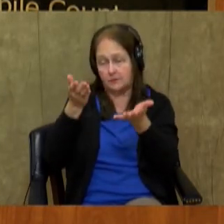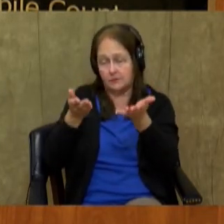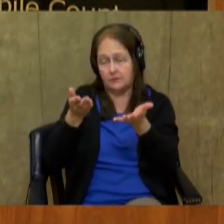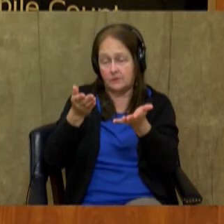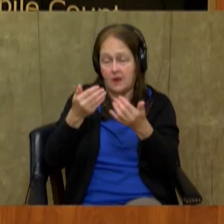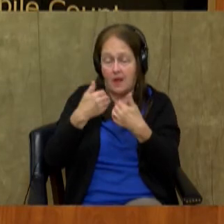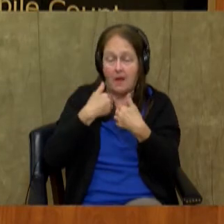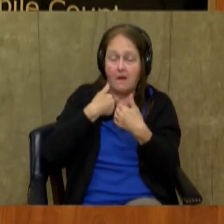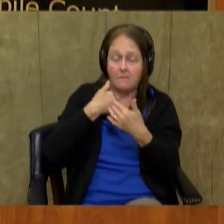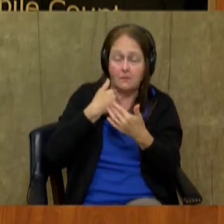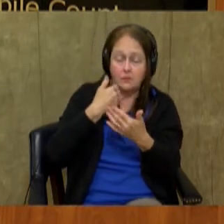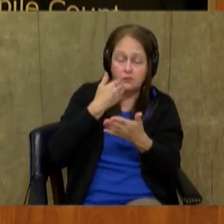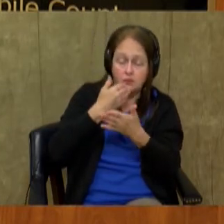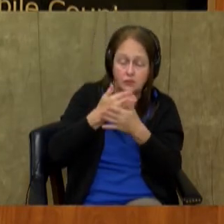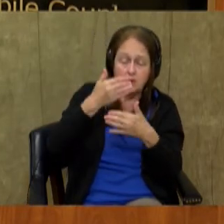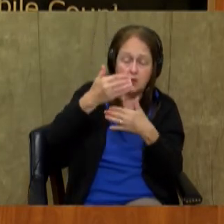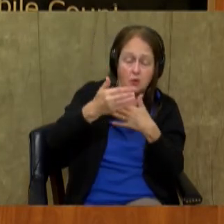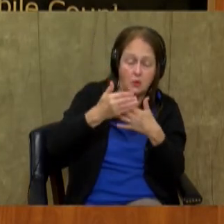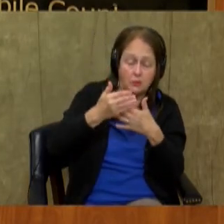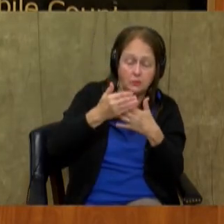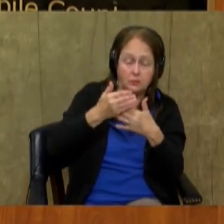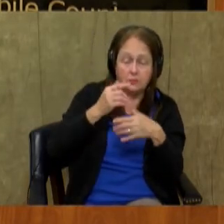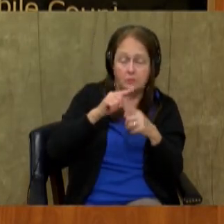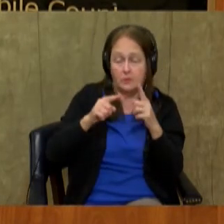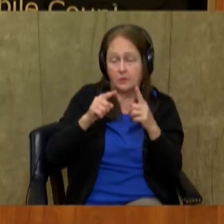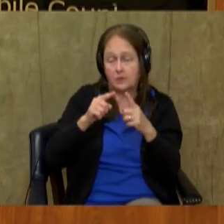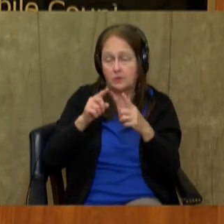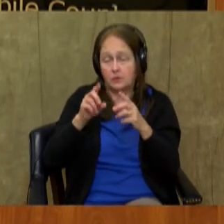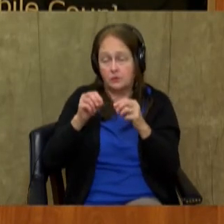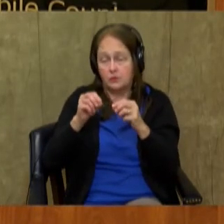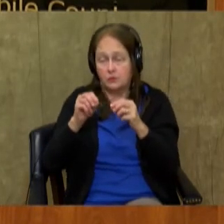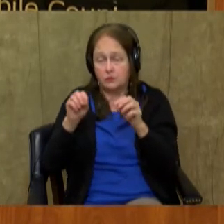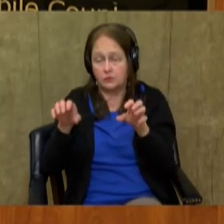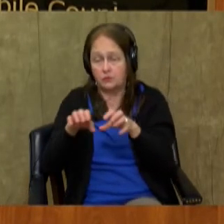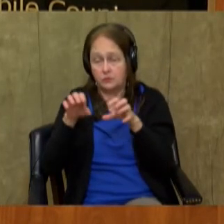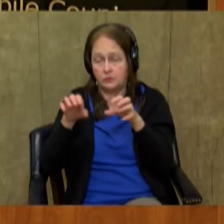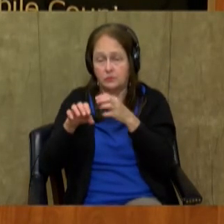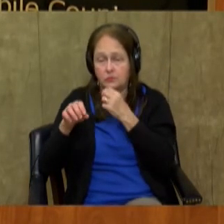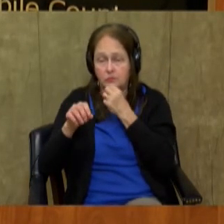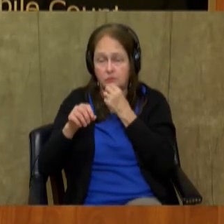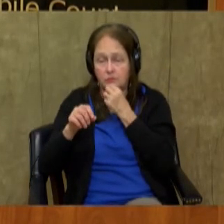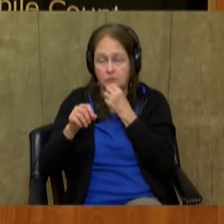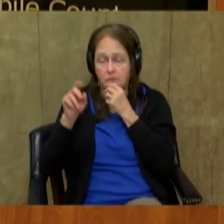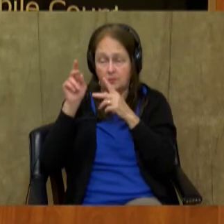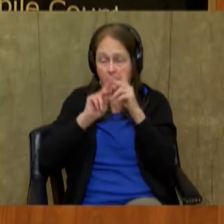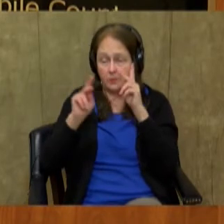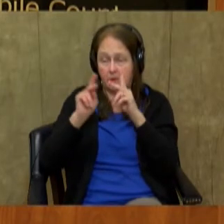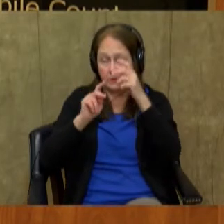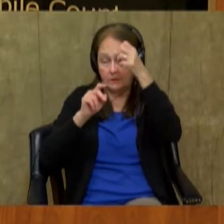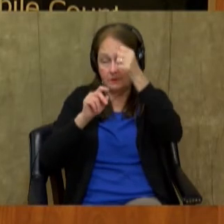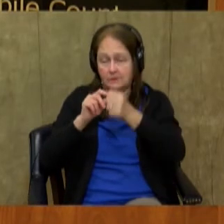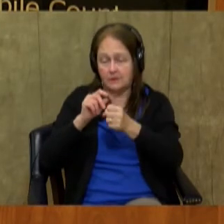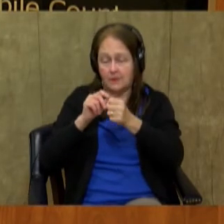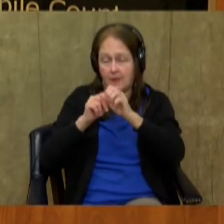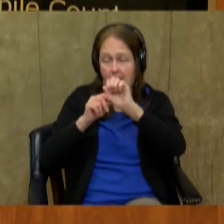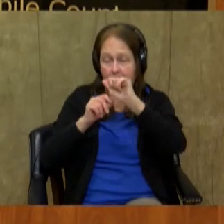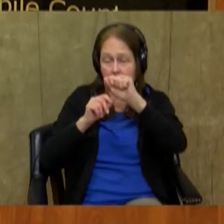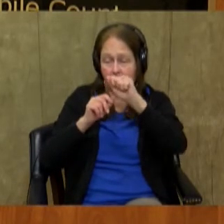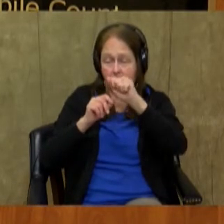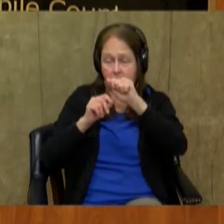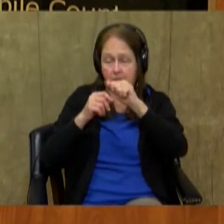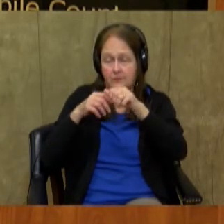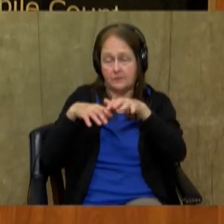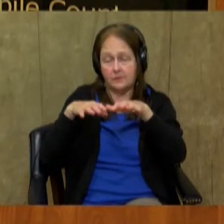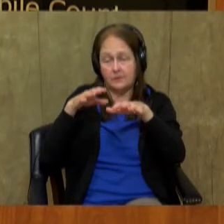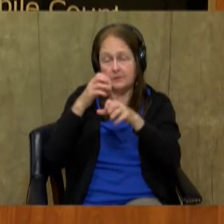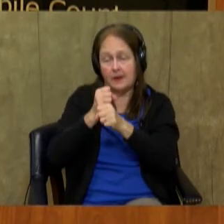disadvantages of living so close to something and the advantages of doing so. People of Southeast Asia take advantage